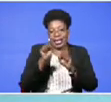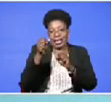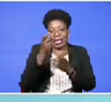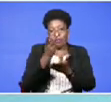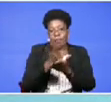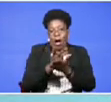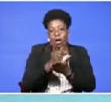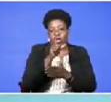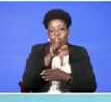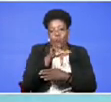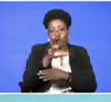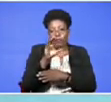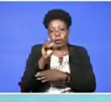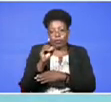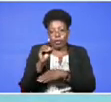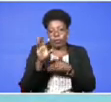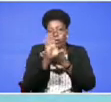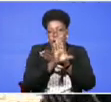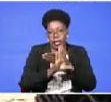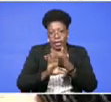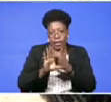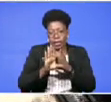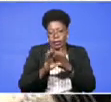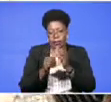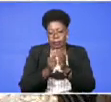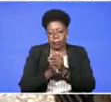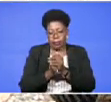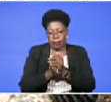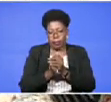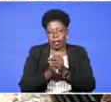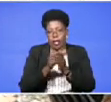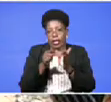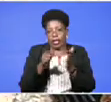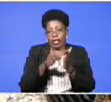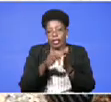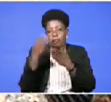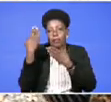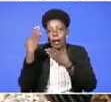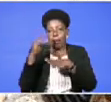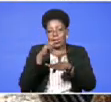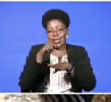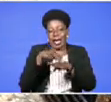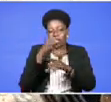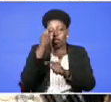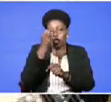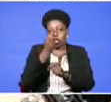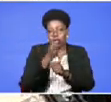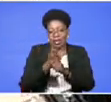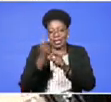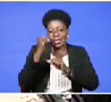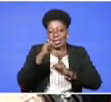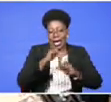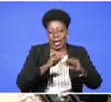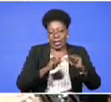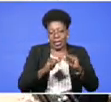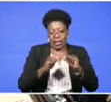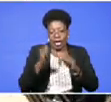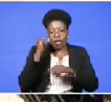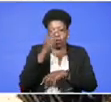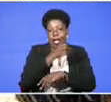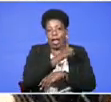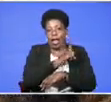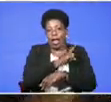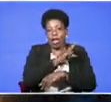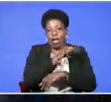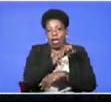hectare, a healthy population for reproduction. To this, the Bahamas National Trust Science Officer Agnesa Lendy